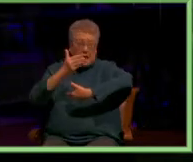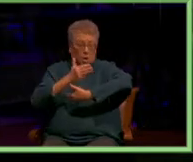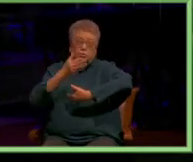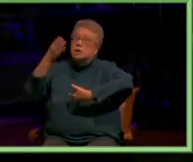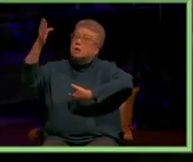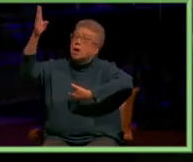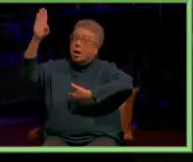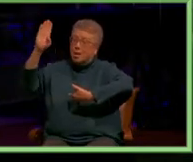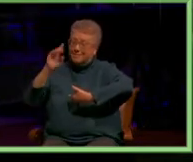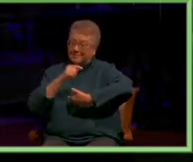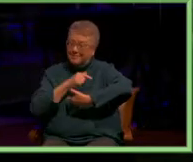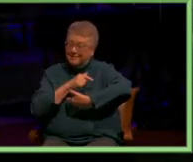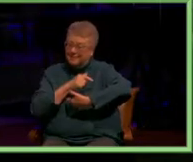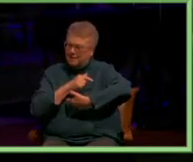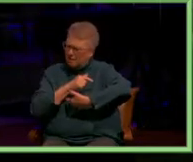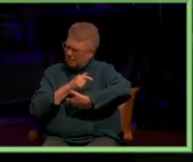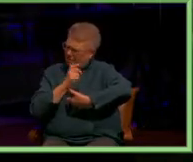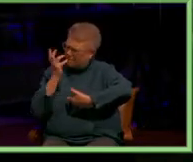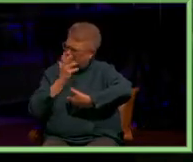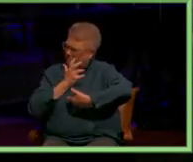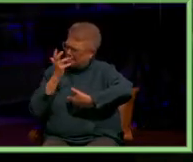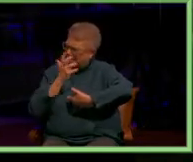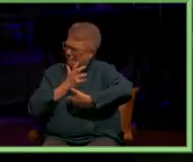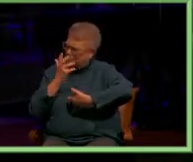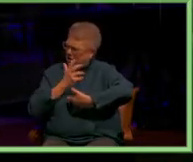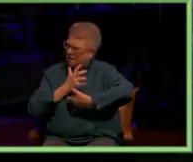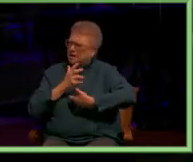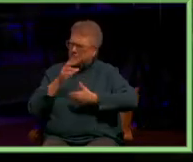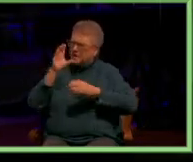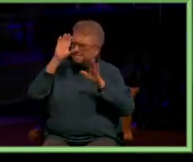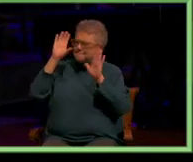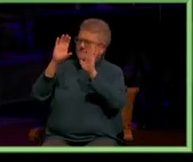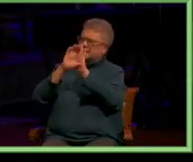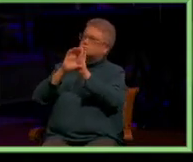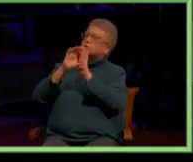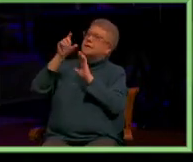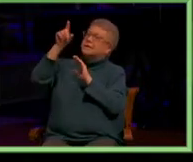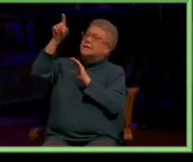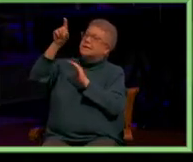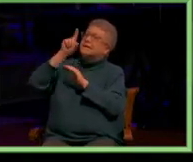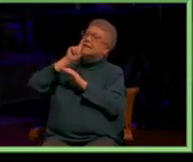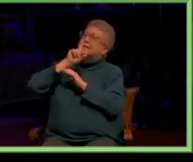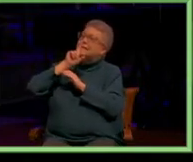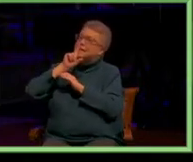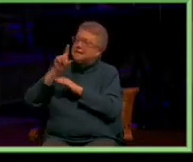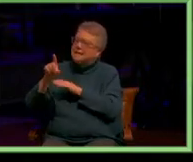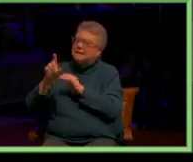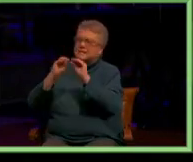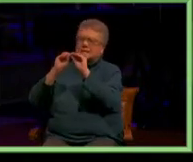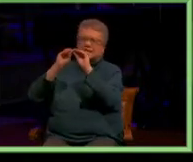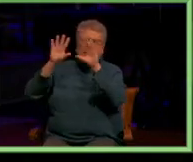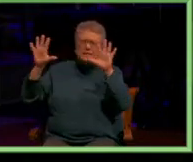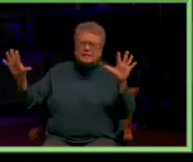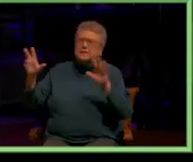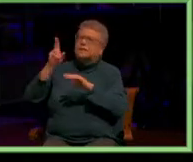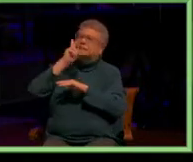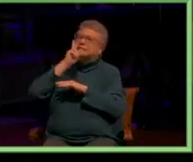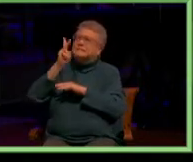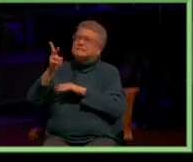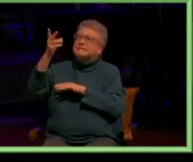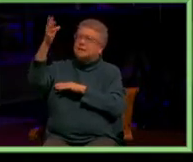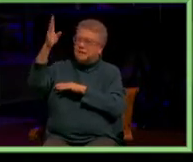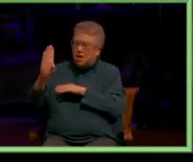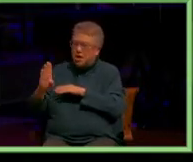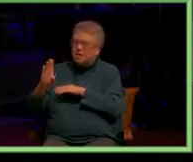to us. This is the picture of this. He is the image of the invisible God. He is God to us,